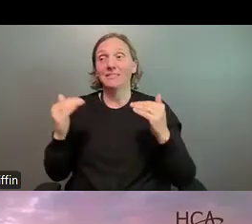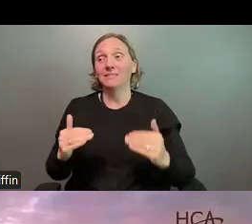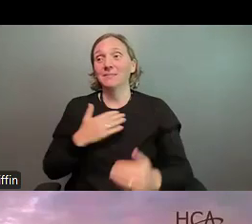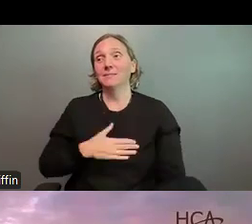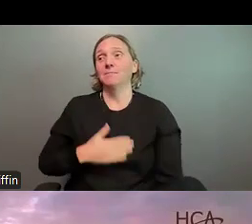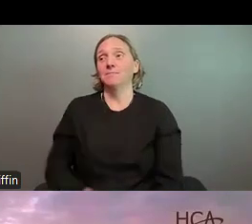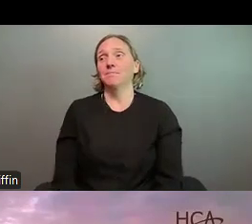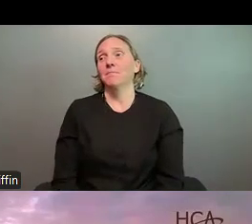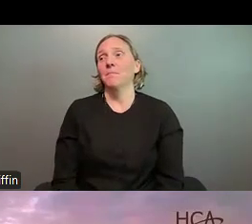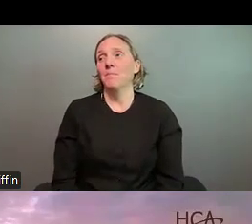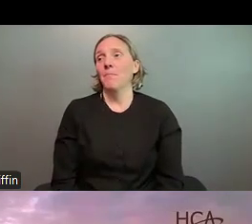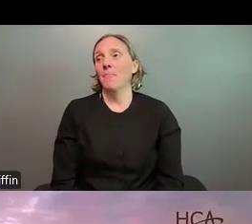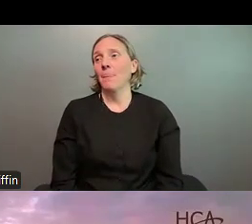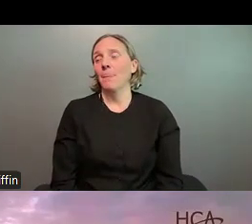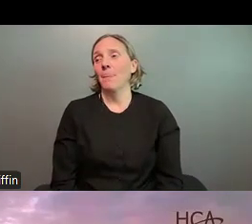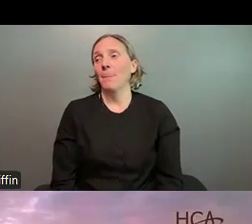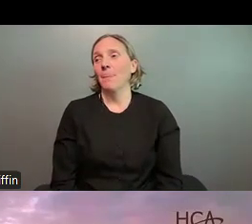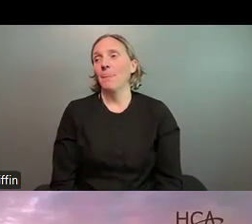please.